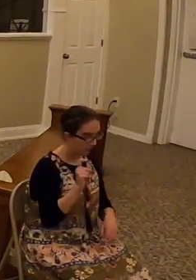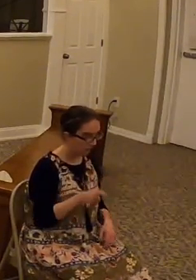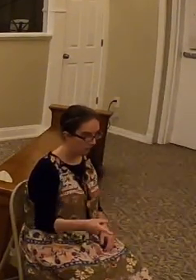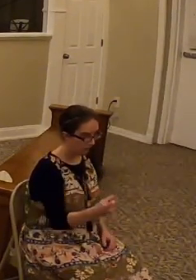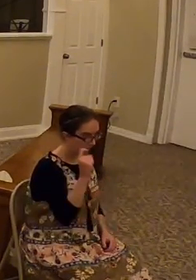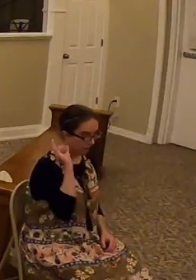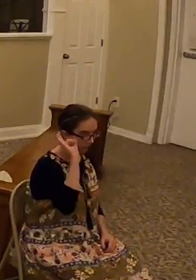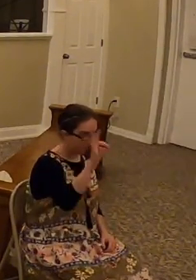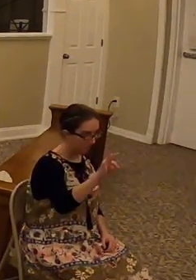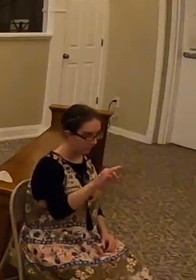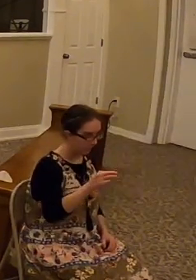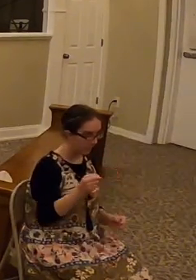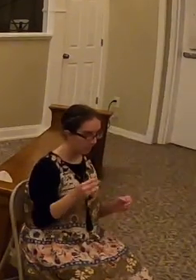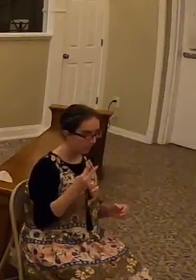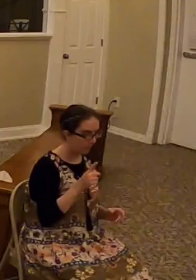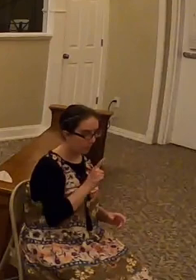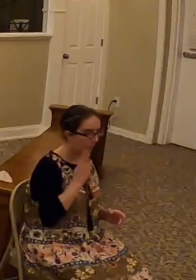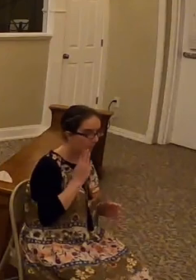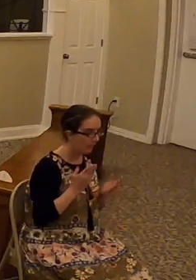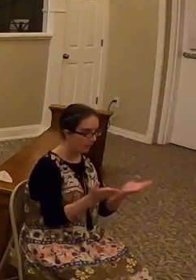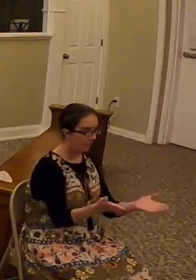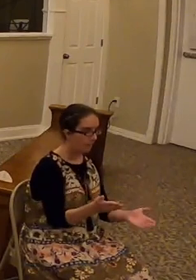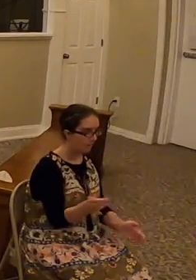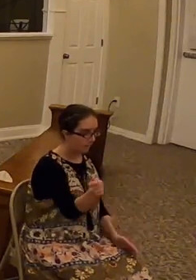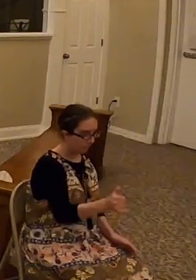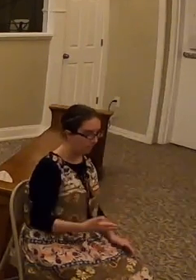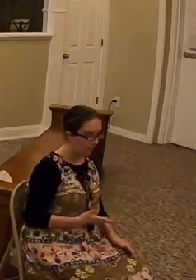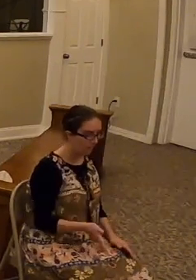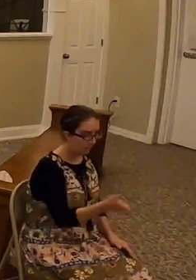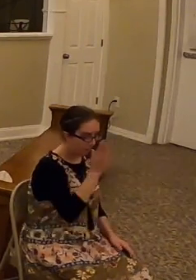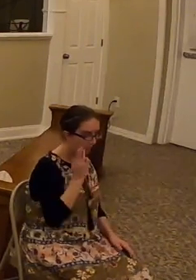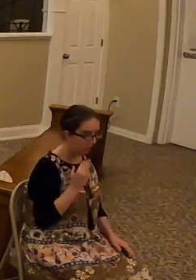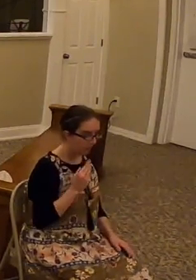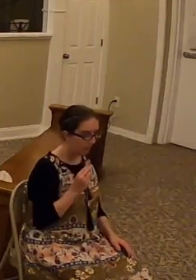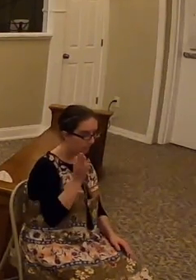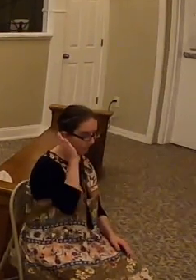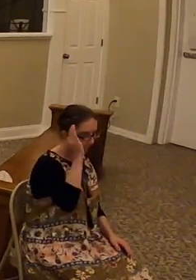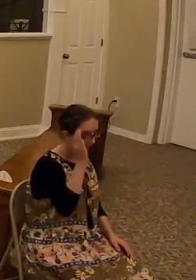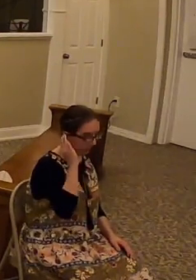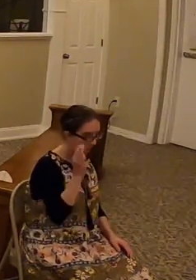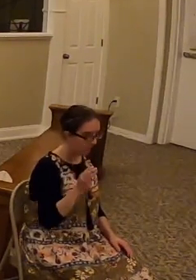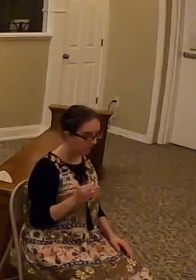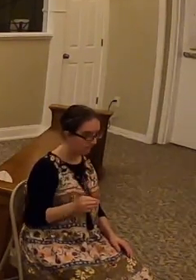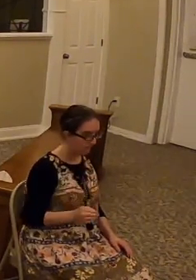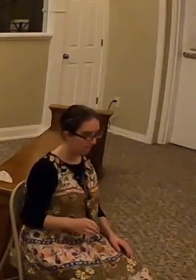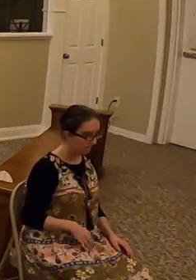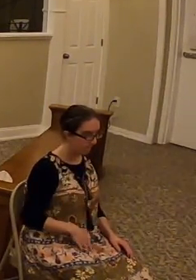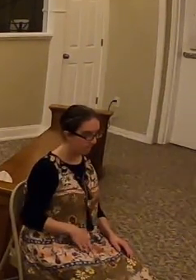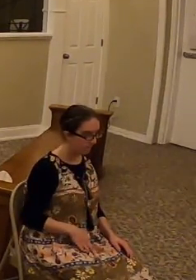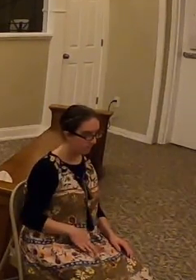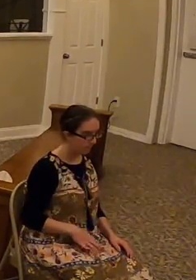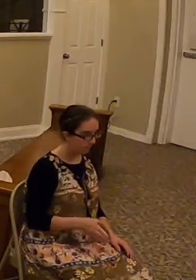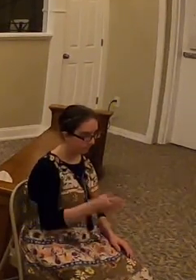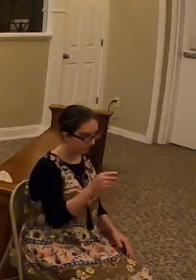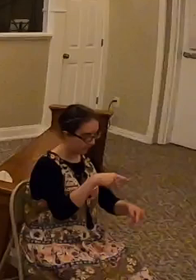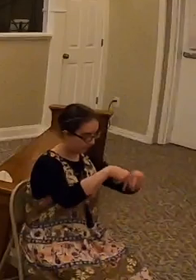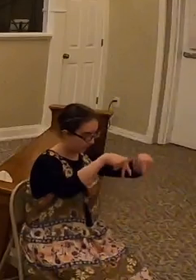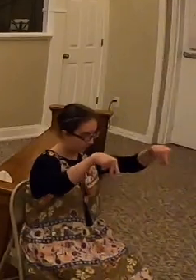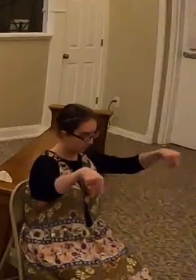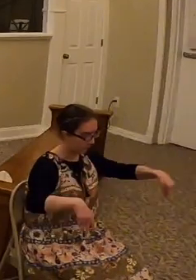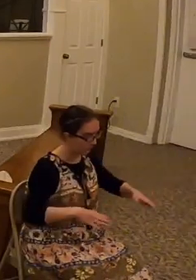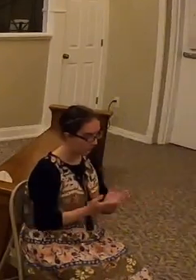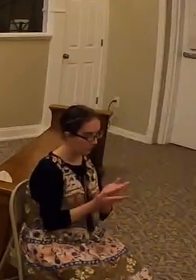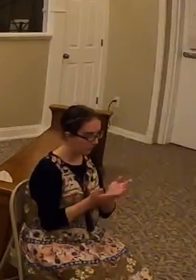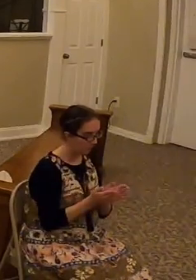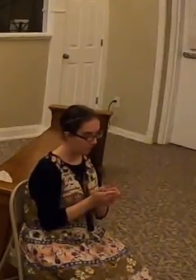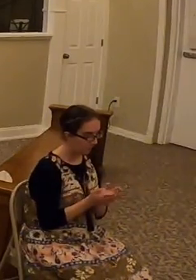you to come and preach and see if the Lord will give you anything. God gave me a little sermon. I went with my little sermon, got to the pulpit. I